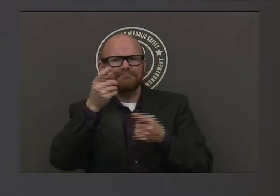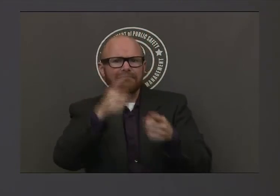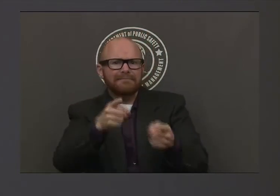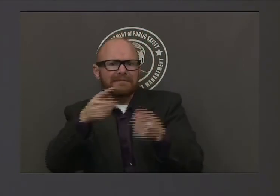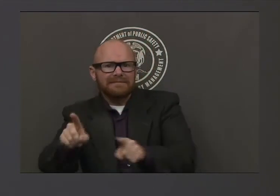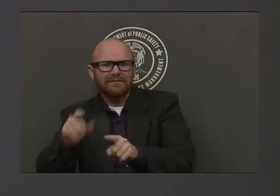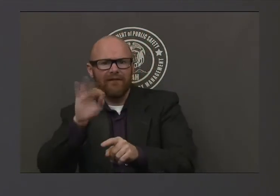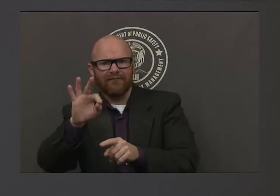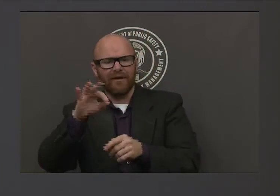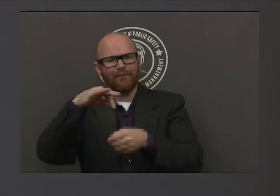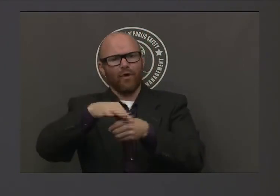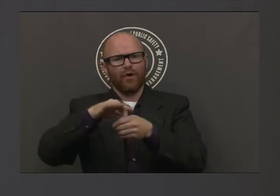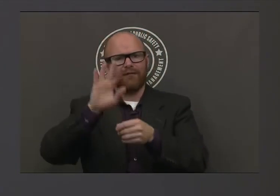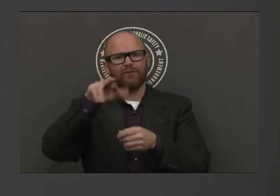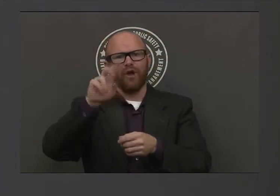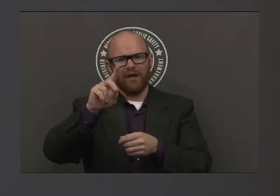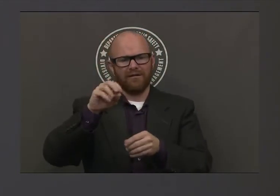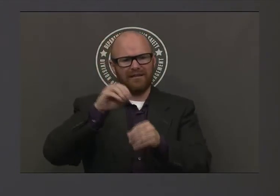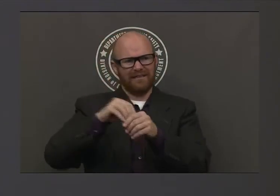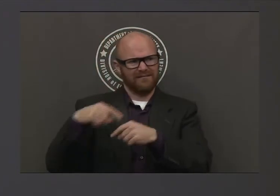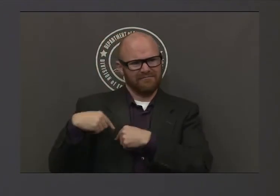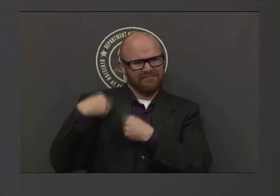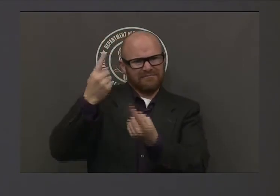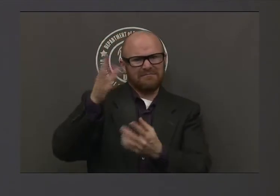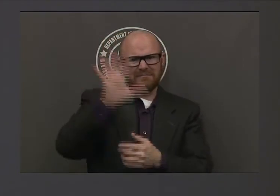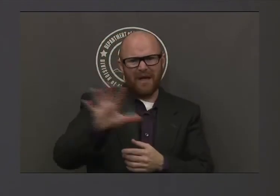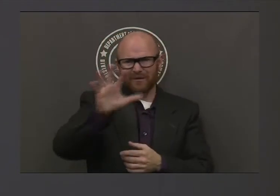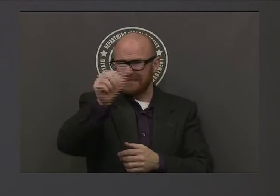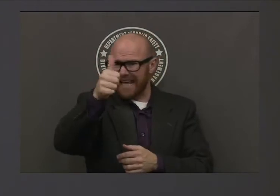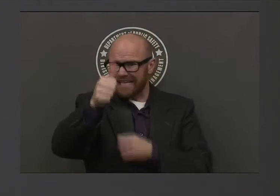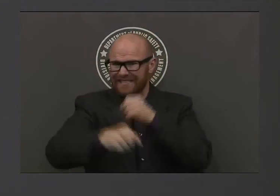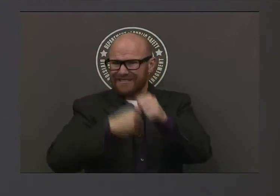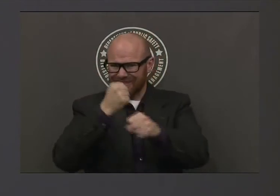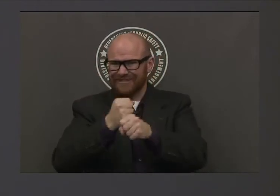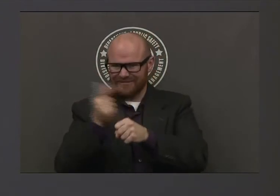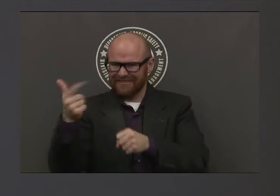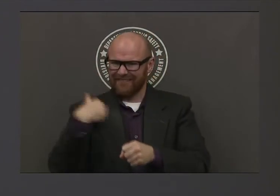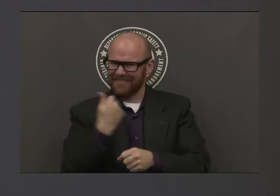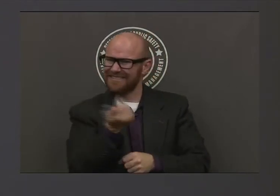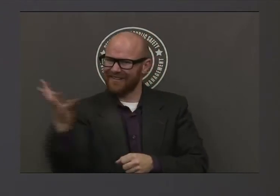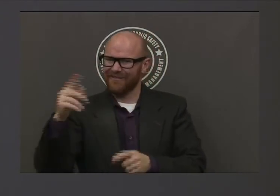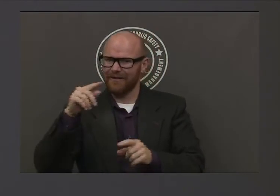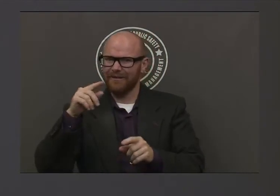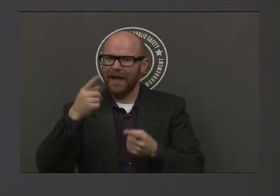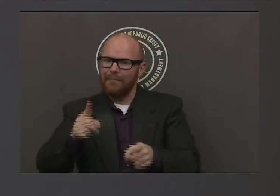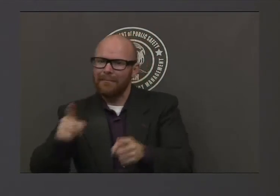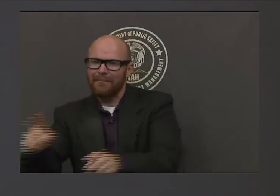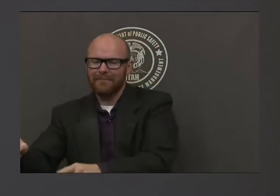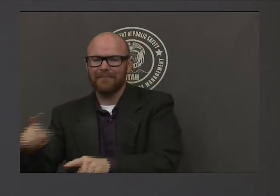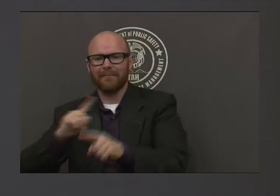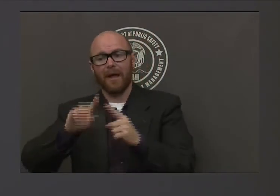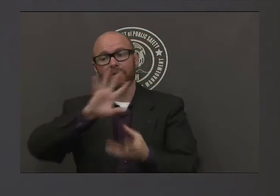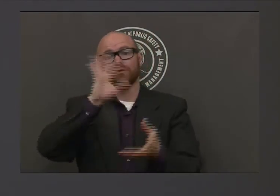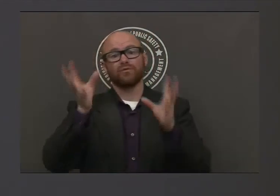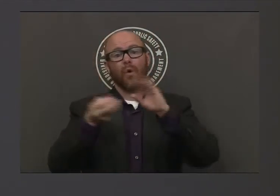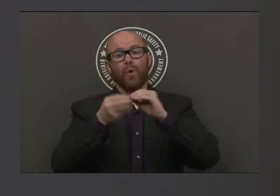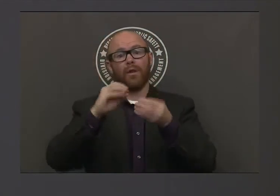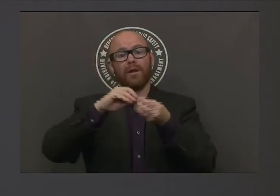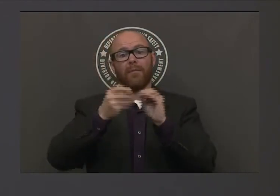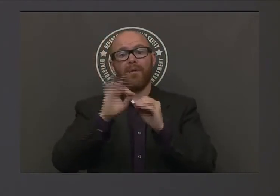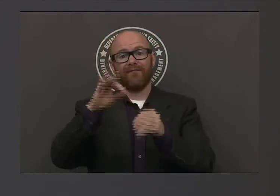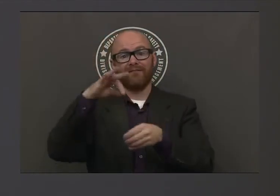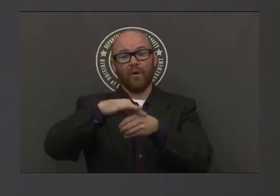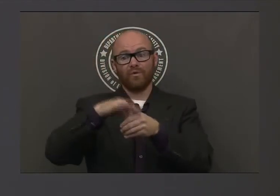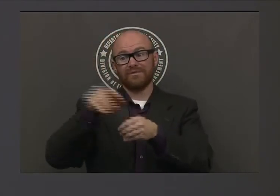the past 10 years. But when you look at the total number of votes in a place like Texas, that's